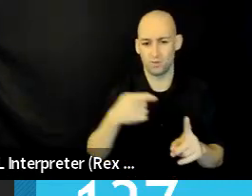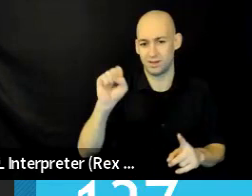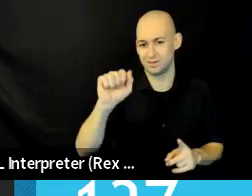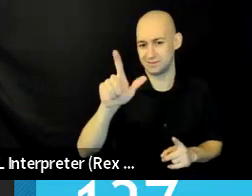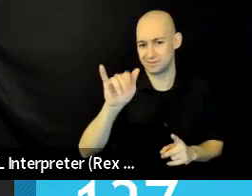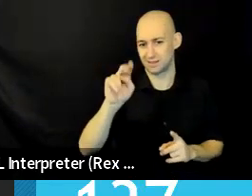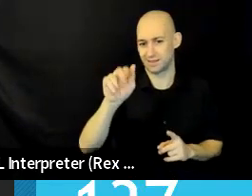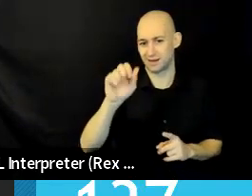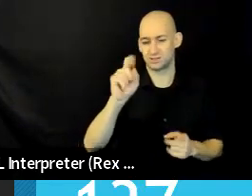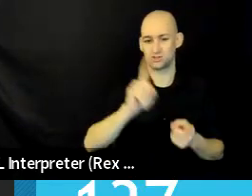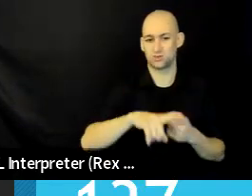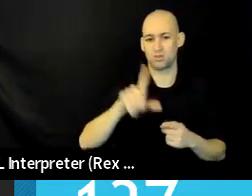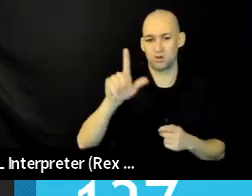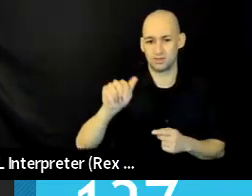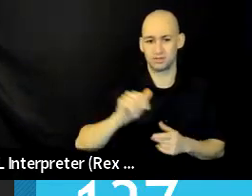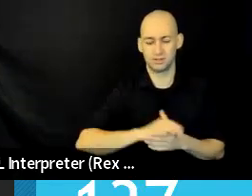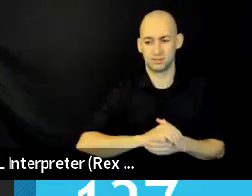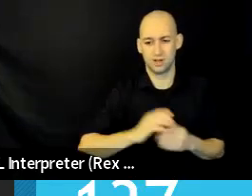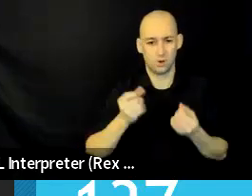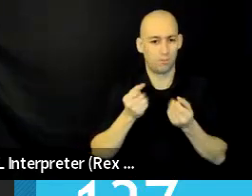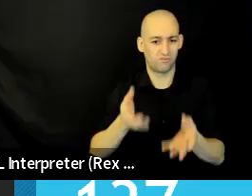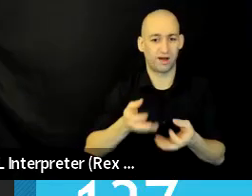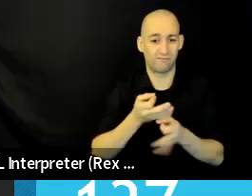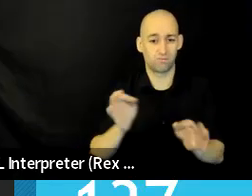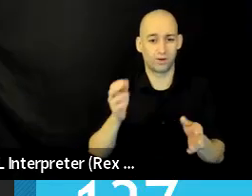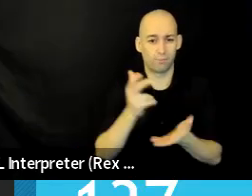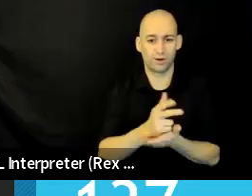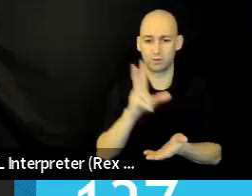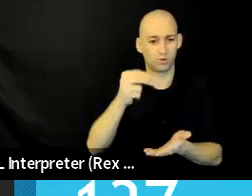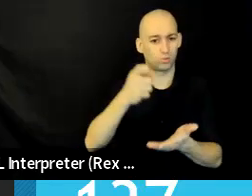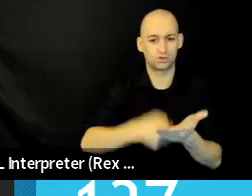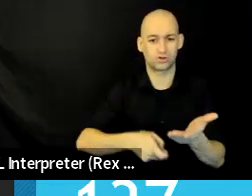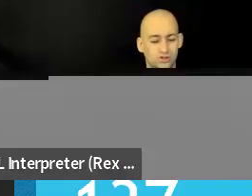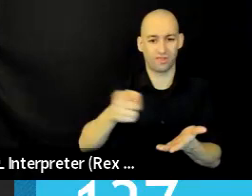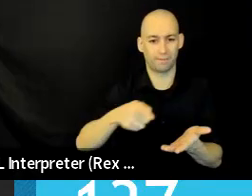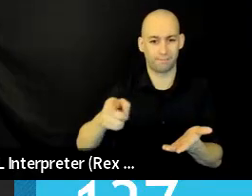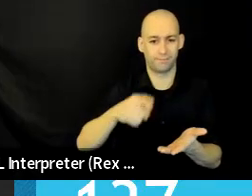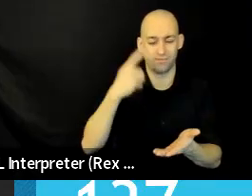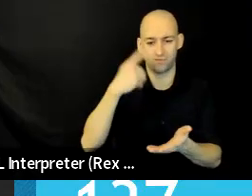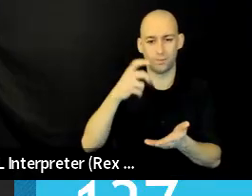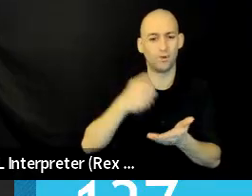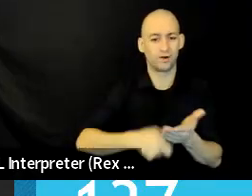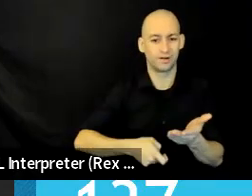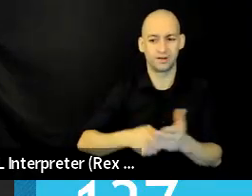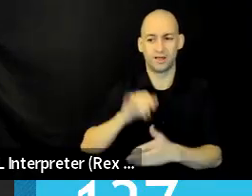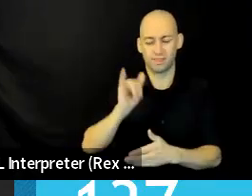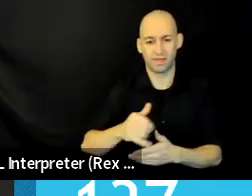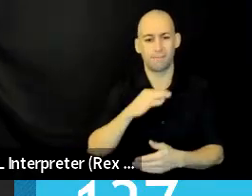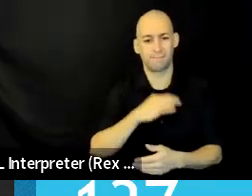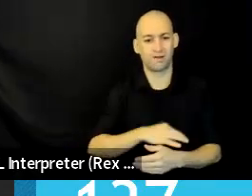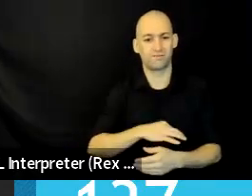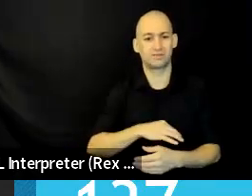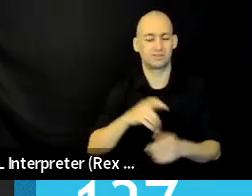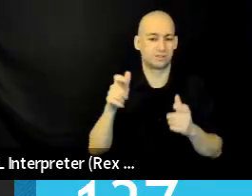LA. So we provide free parking for them. We don't charge them for parking. Those are the things that benefit a little